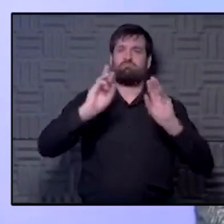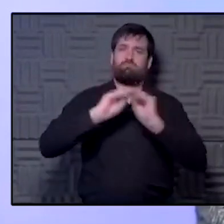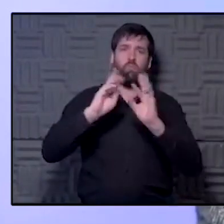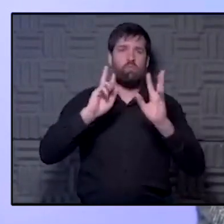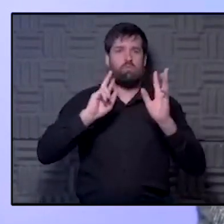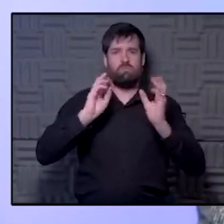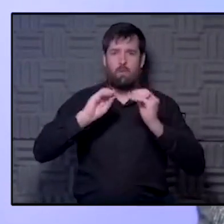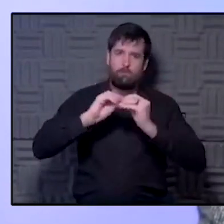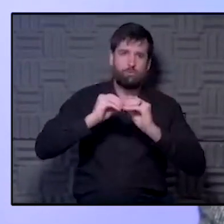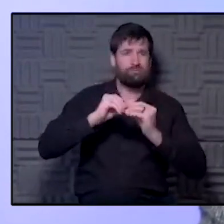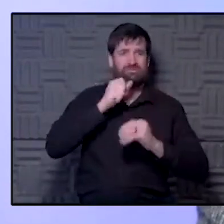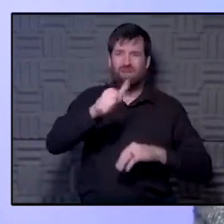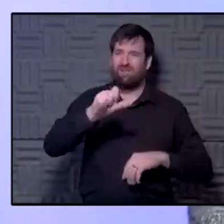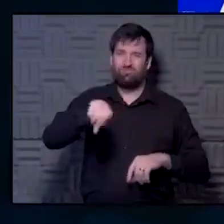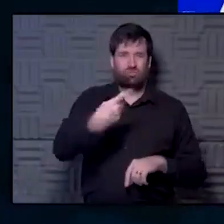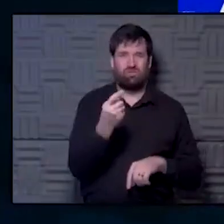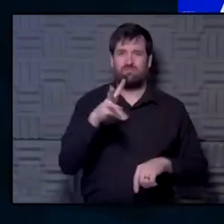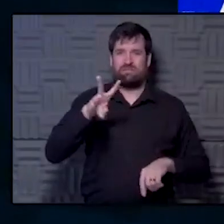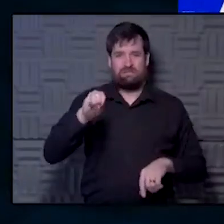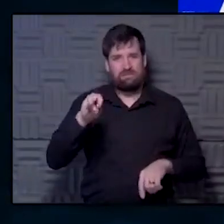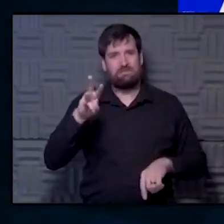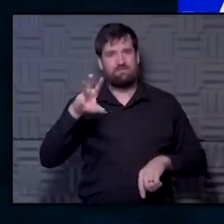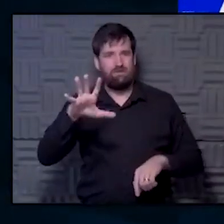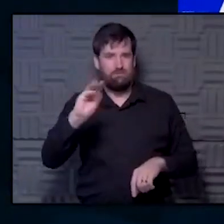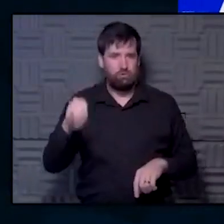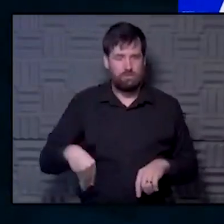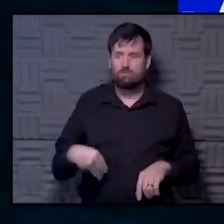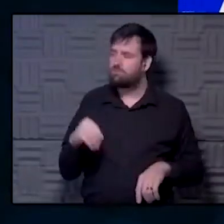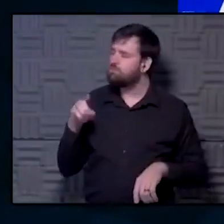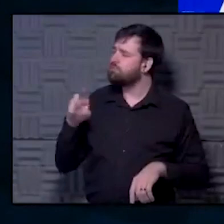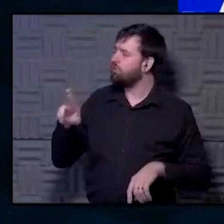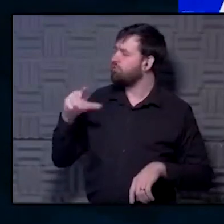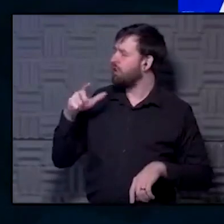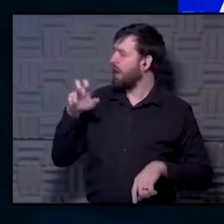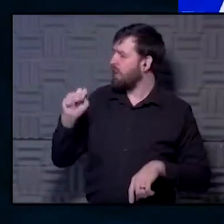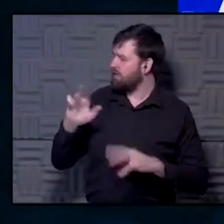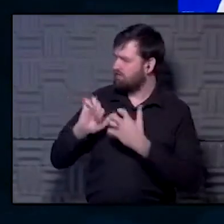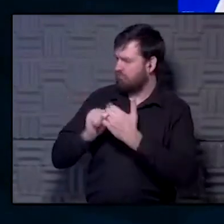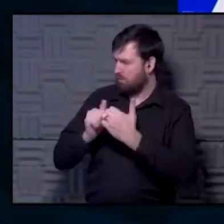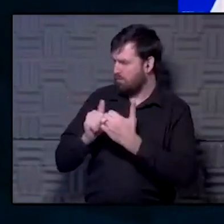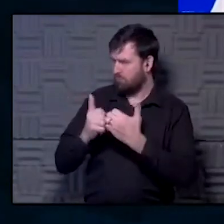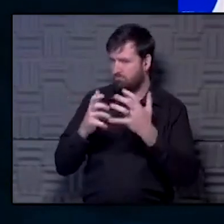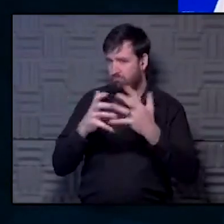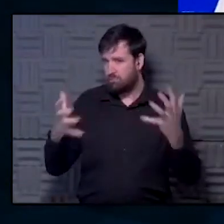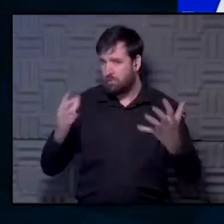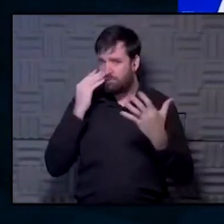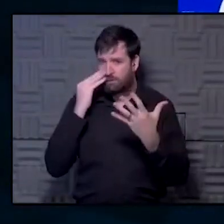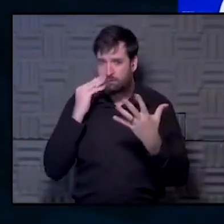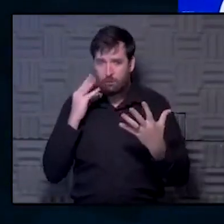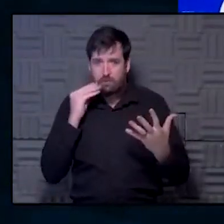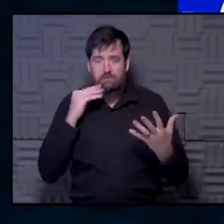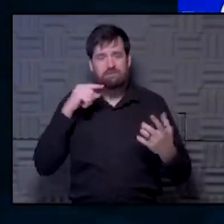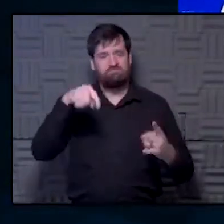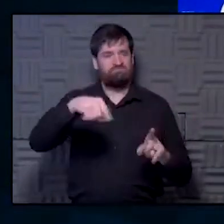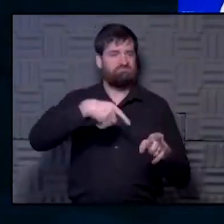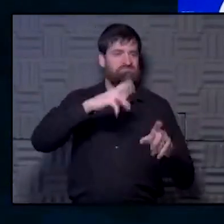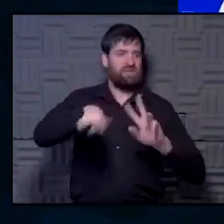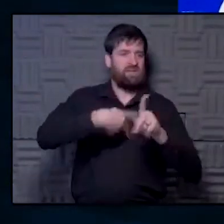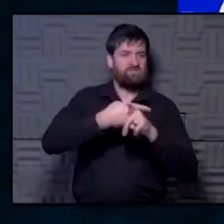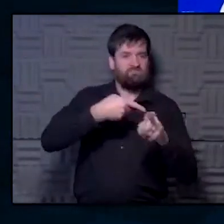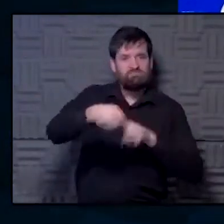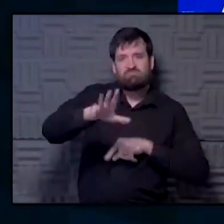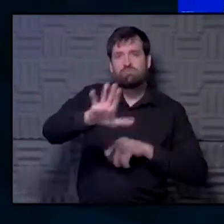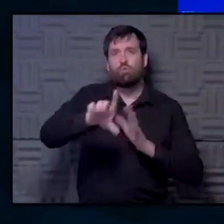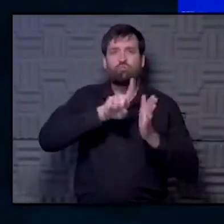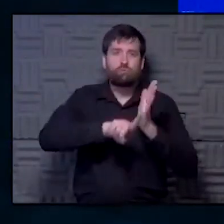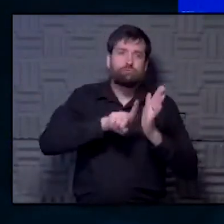60, 65%. Yeah, totally. So, Dr. Glenn, how are we going to do that? I mean, you've had a lot of experience in this type of an area with your research and